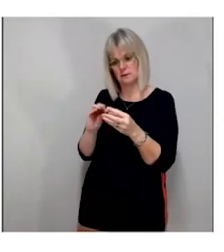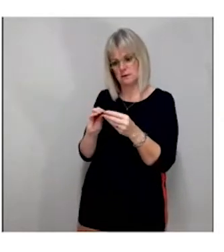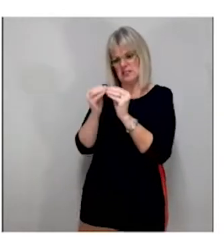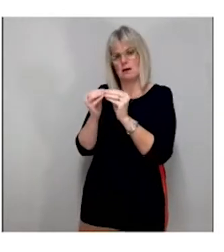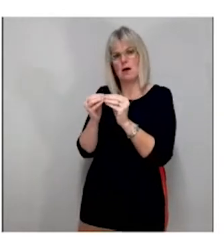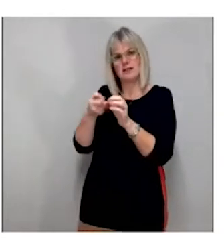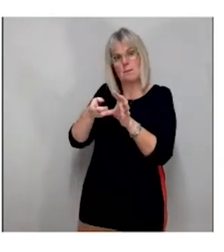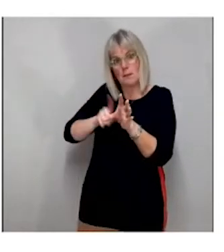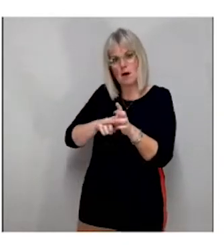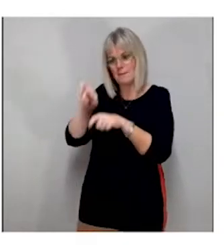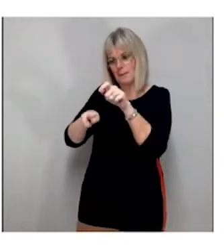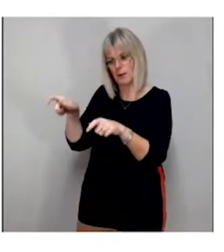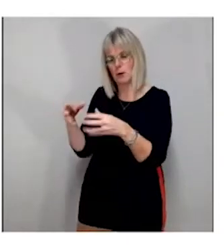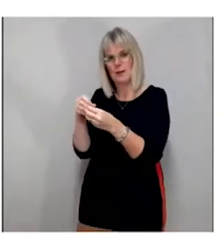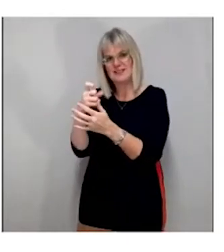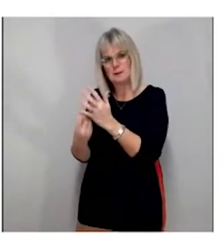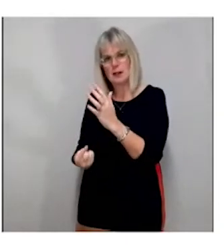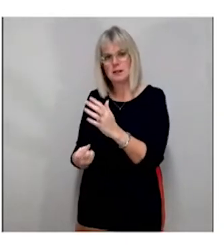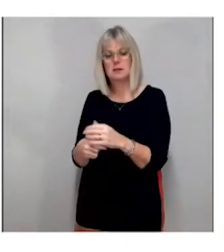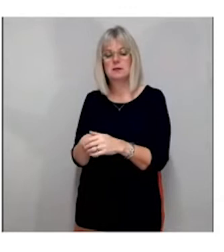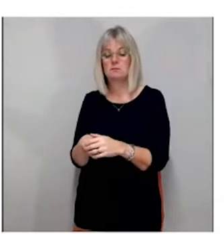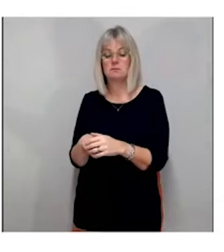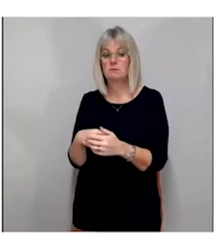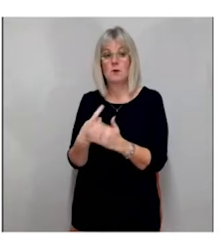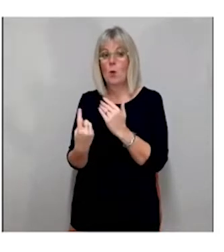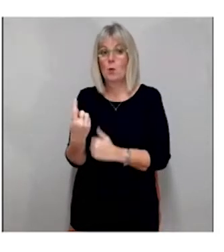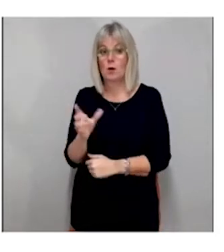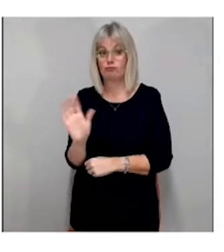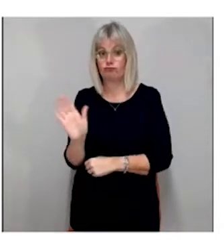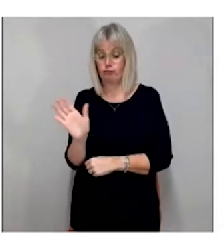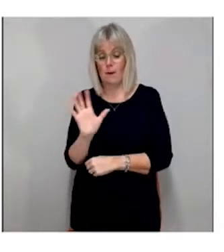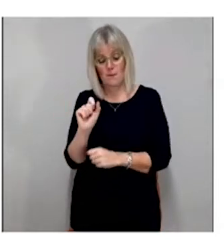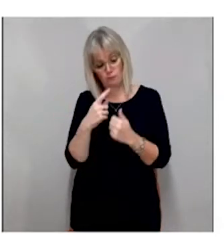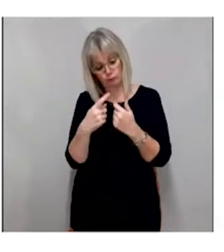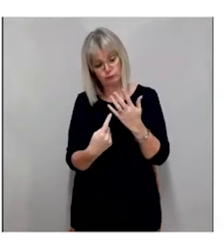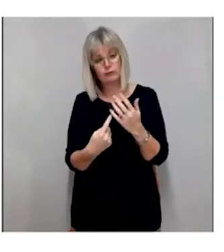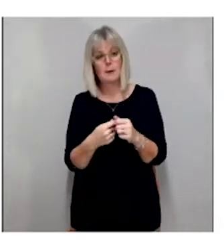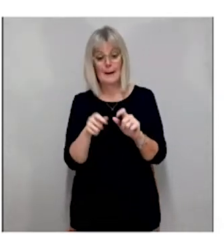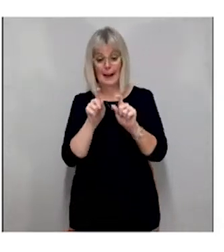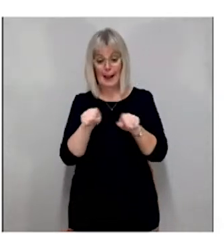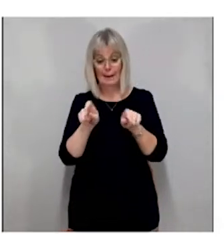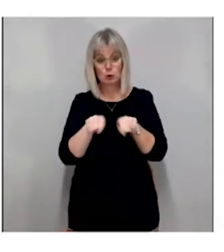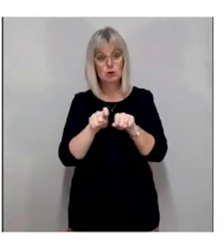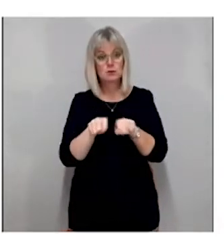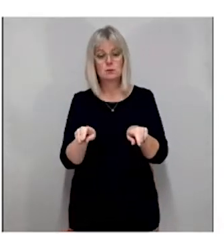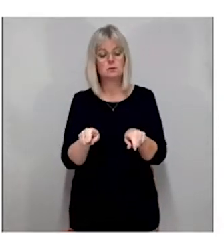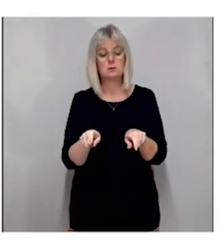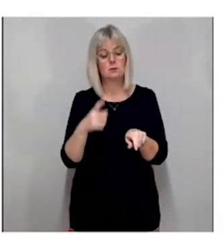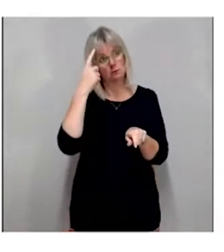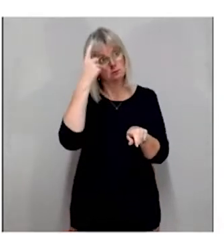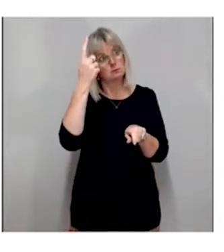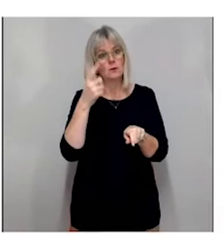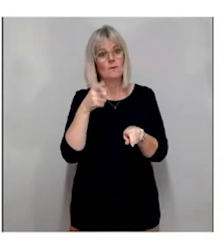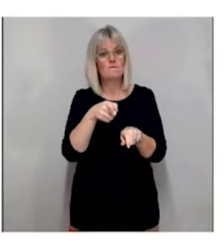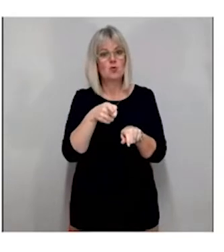many. Captioning has gone from an innovative solution by deaf and hard of hearing people to really delight